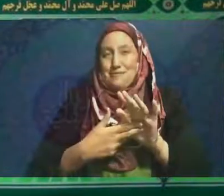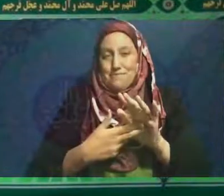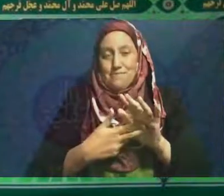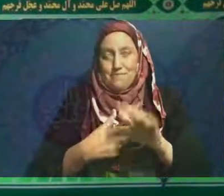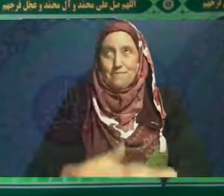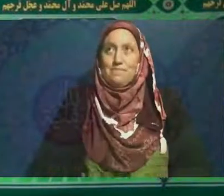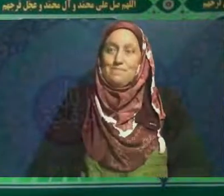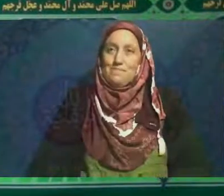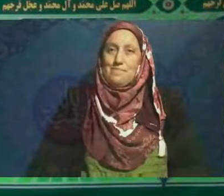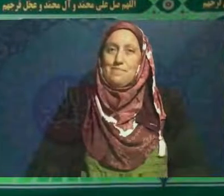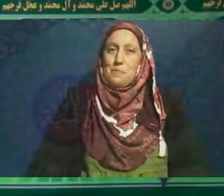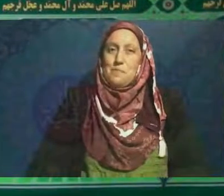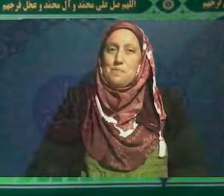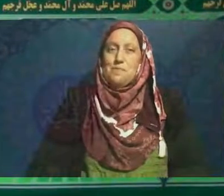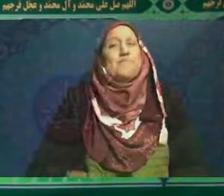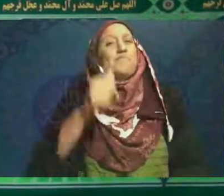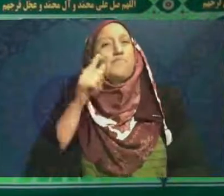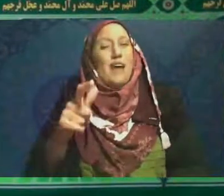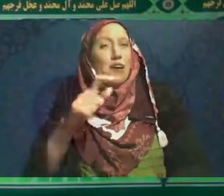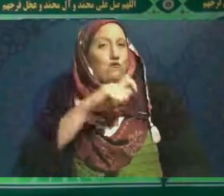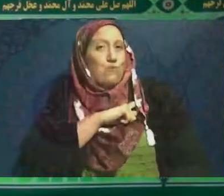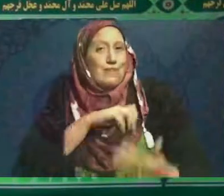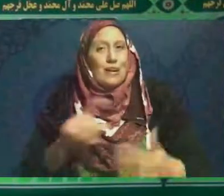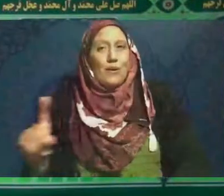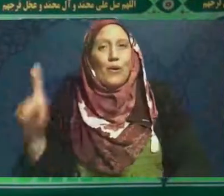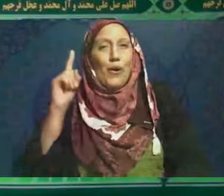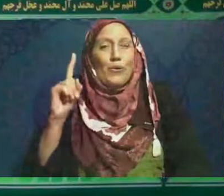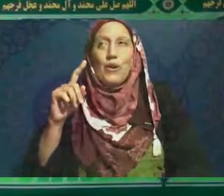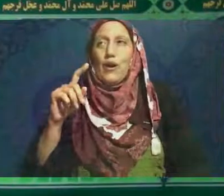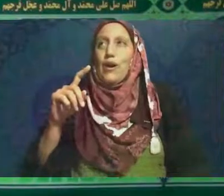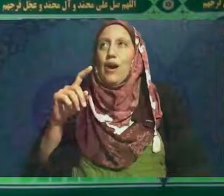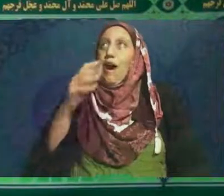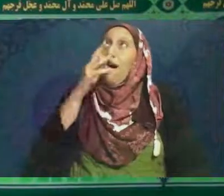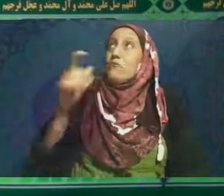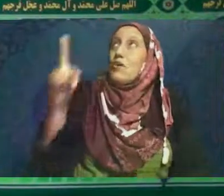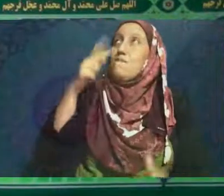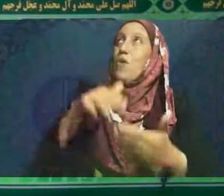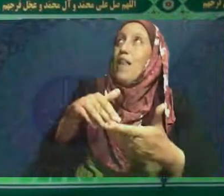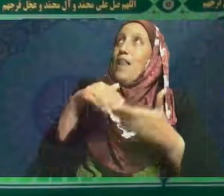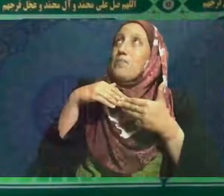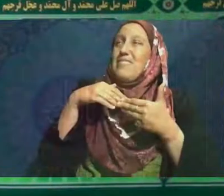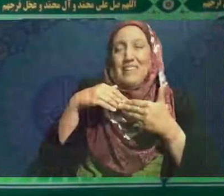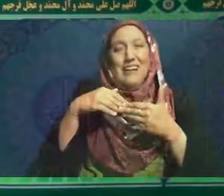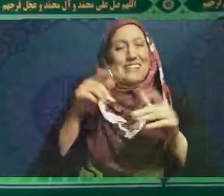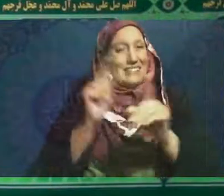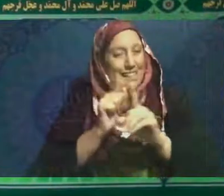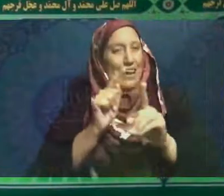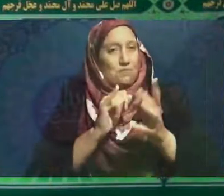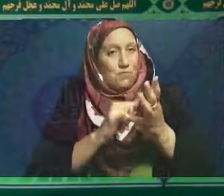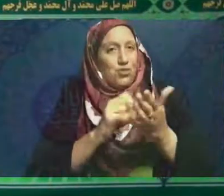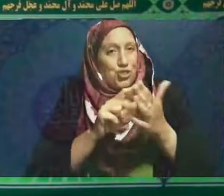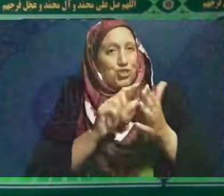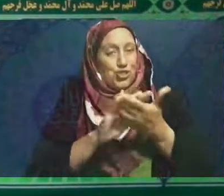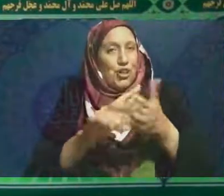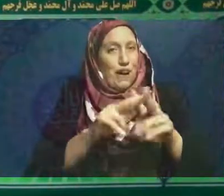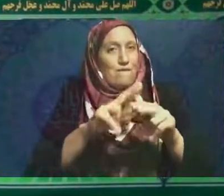is misunderstood, often is distorted, and people, they think that this is like pulling the strings. This is